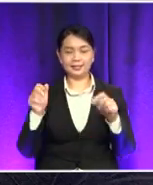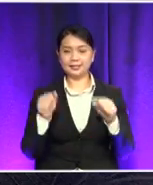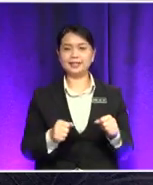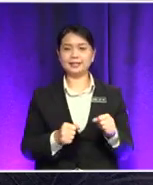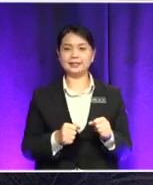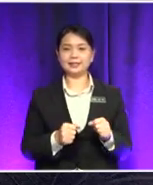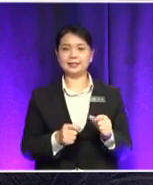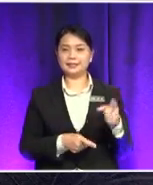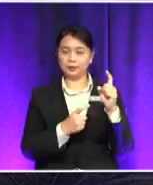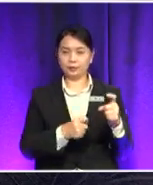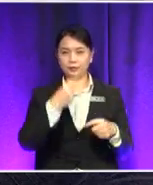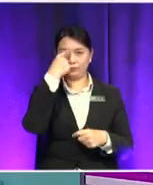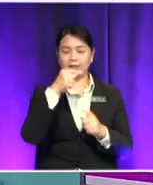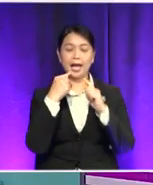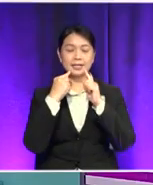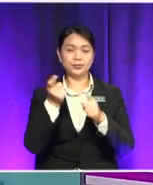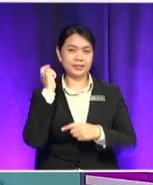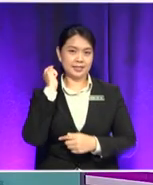Ain. Yes,